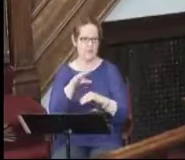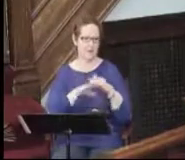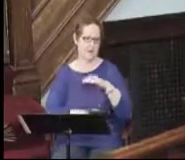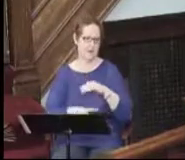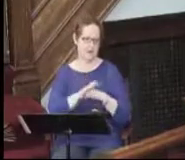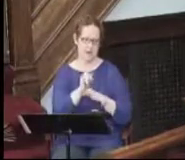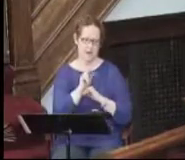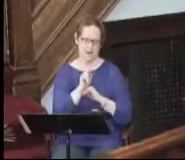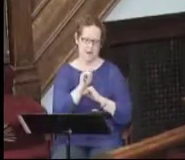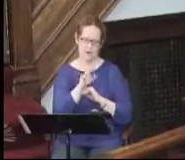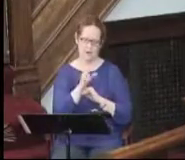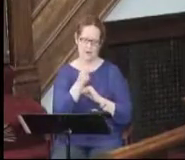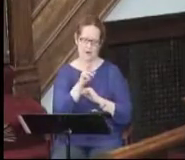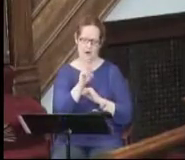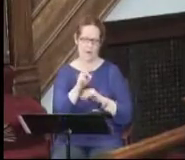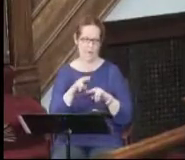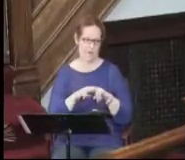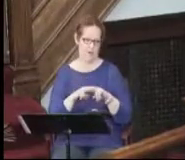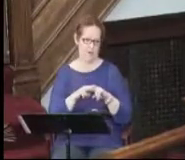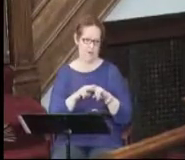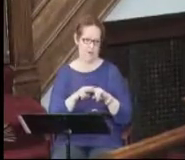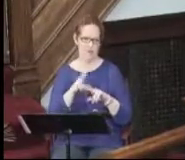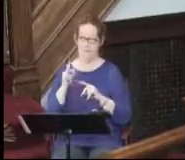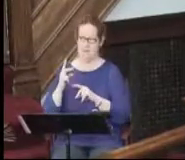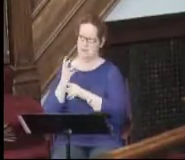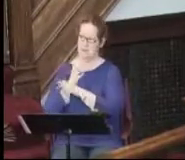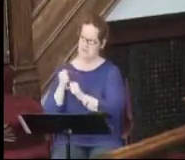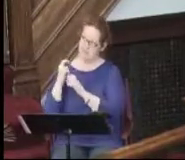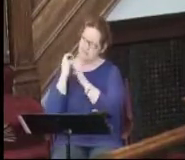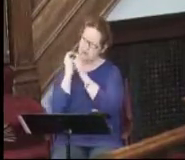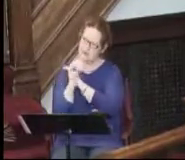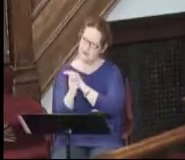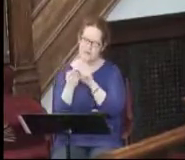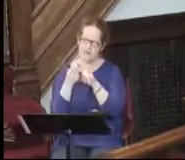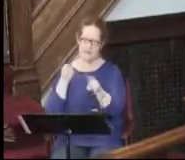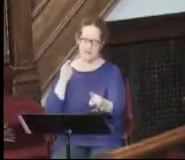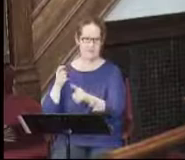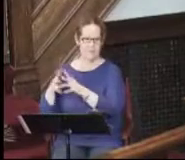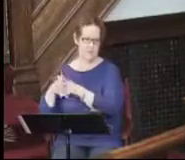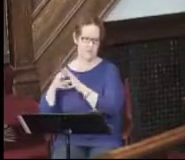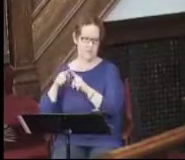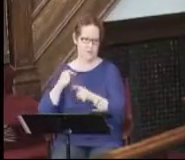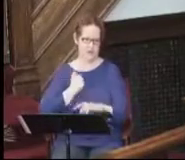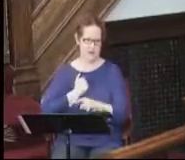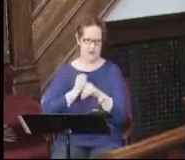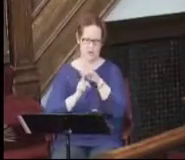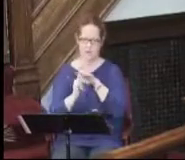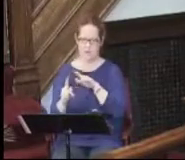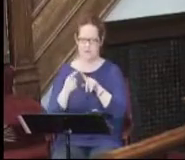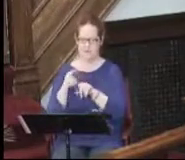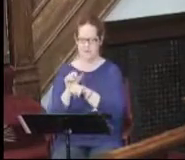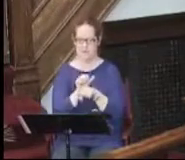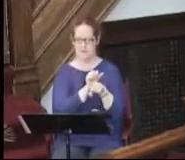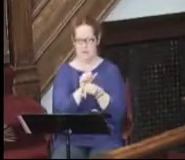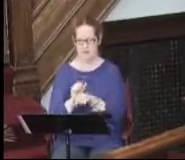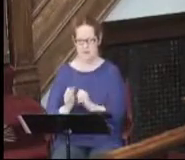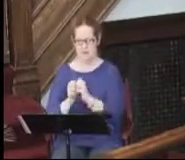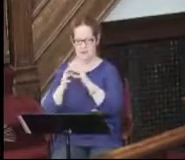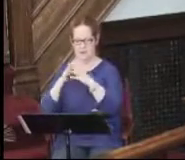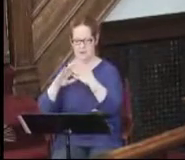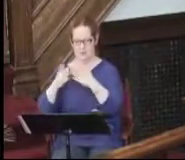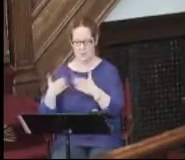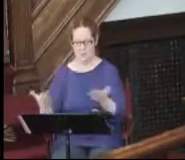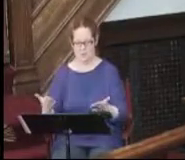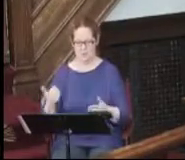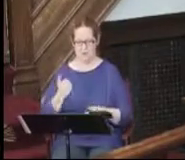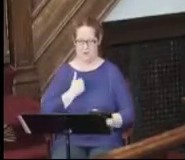out of the U.S., or being the receptacle in Canada of those who escape and forming communities here in